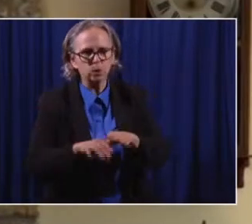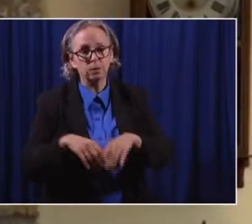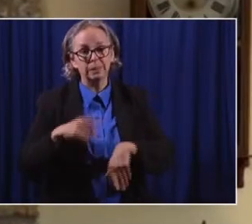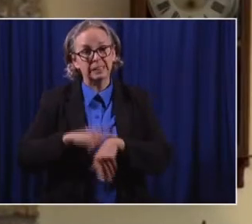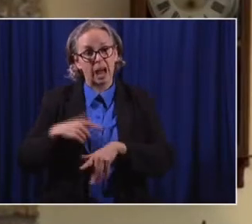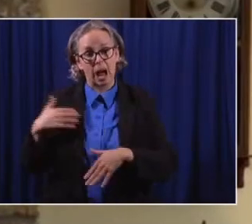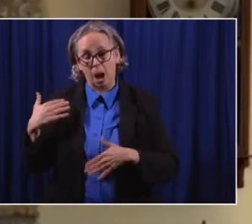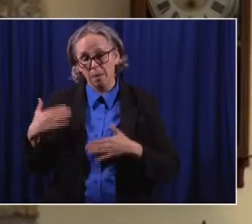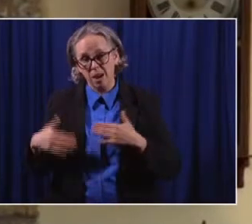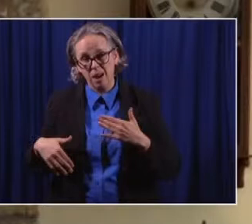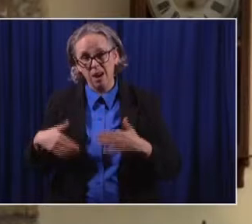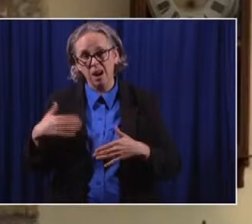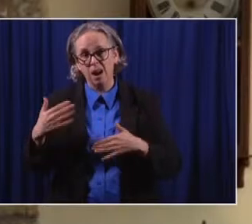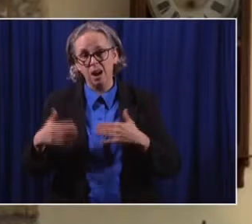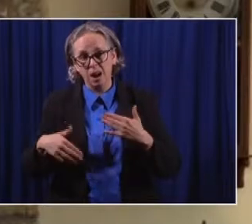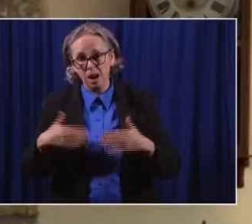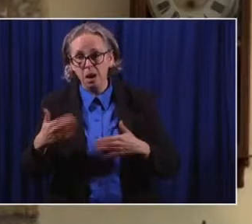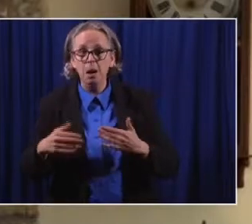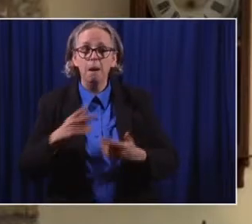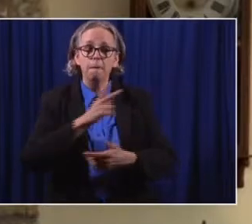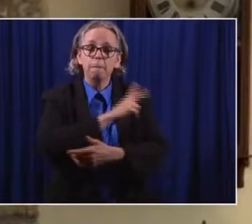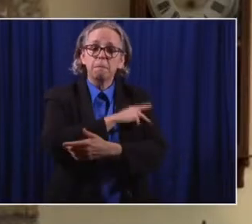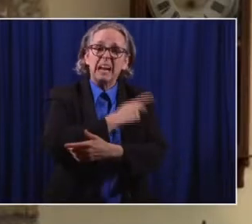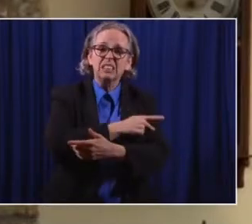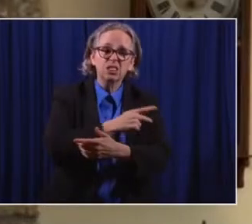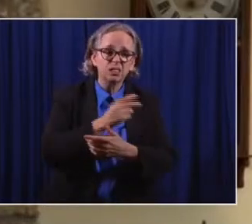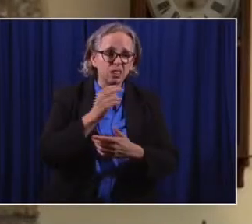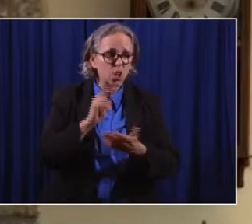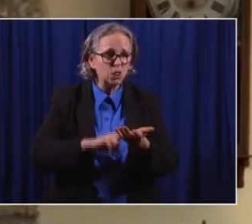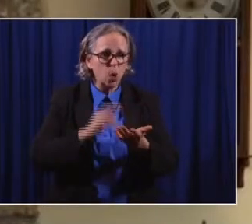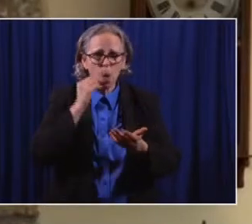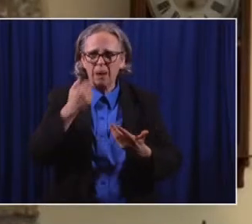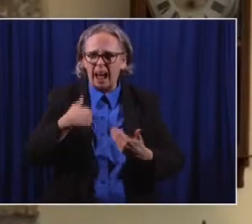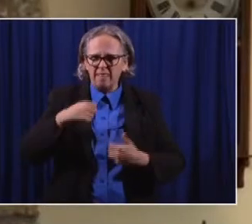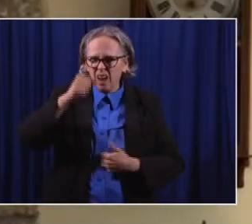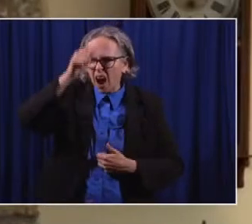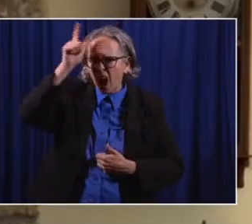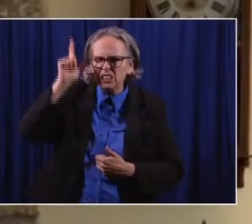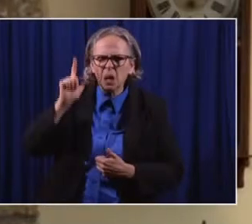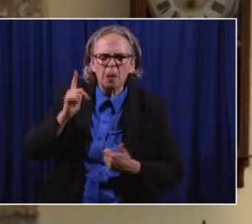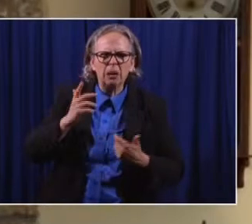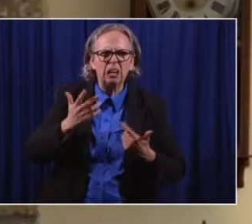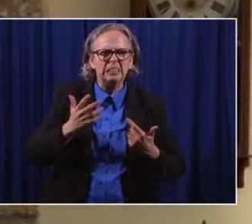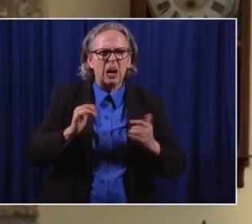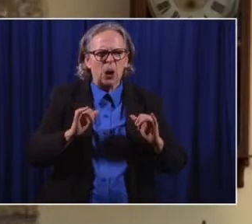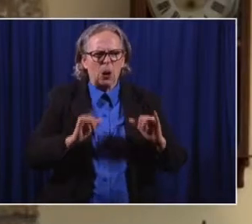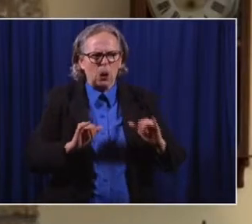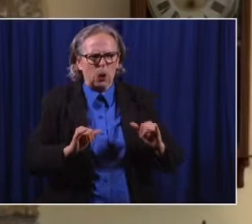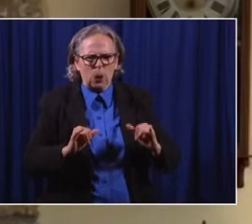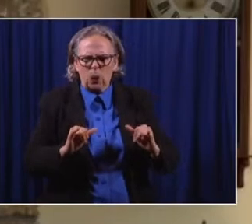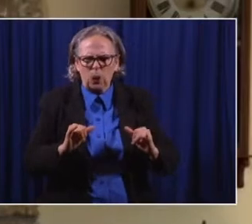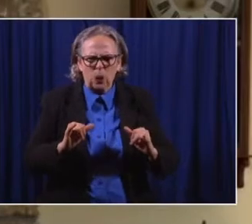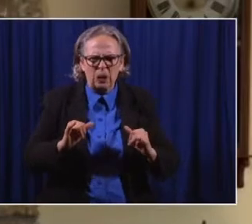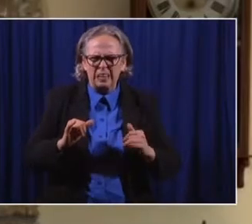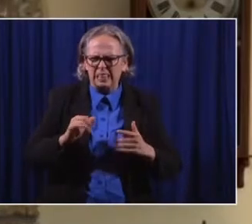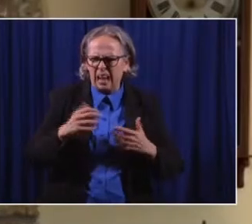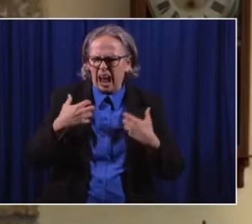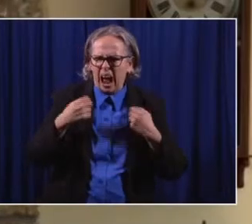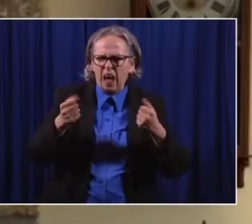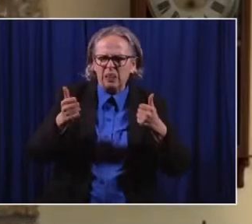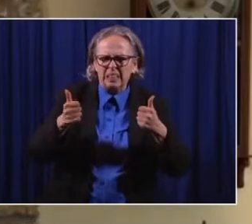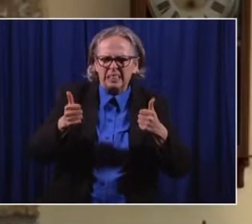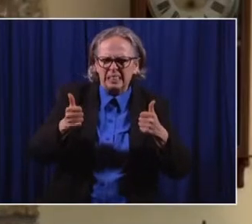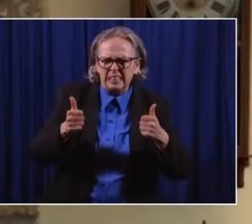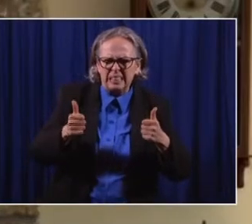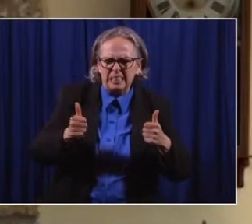patients, who were not doing well. And maybe one of the reasons they were not doing well was because they've been cut off from their